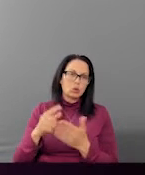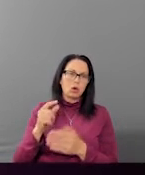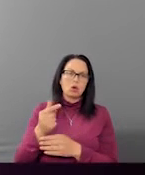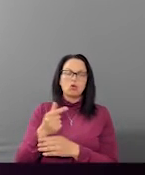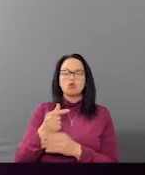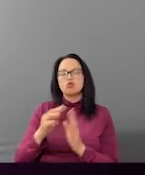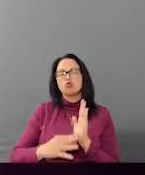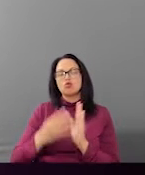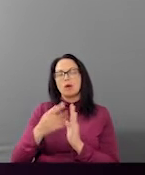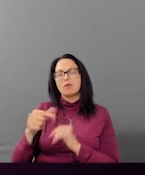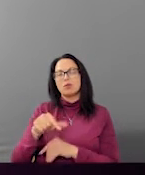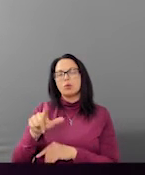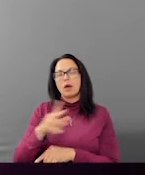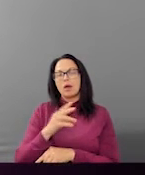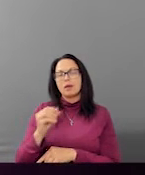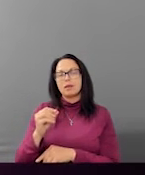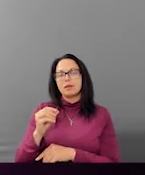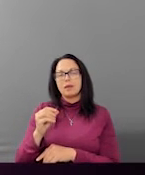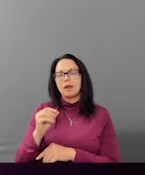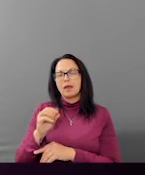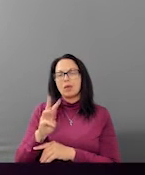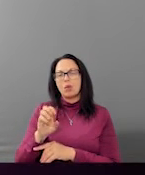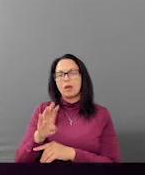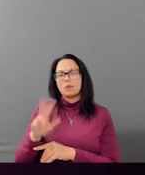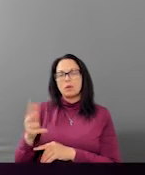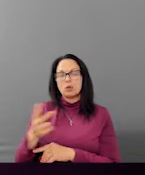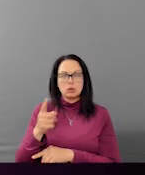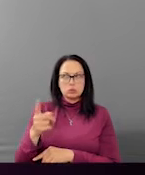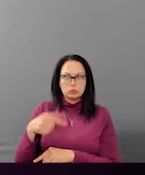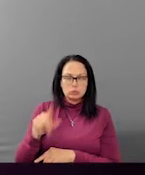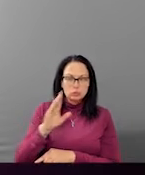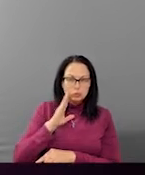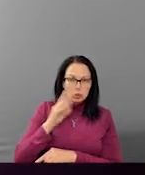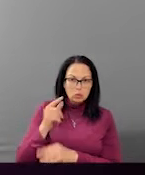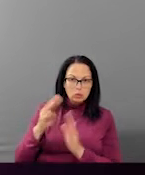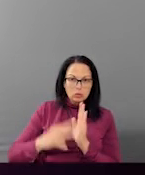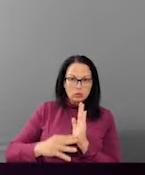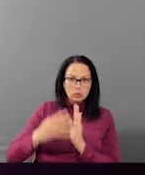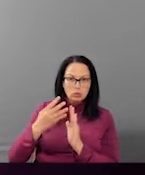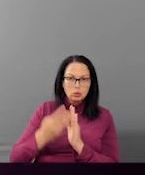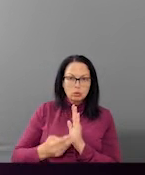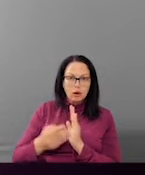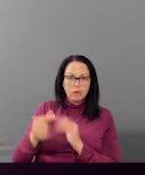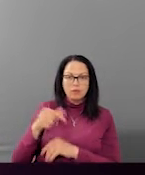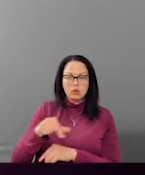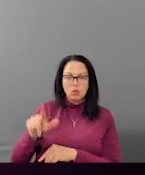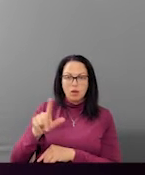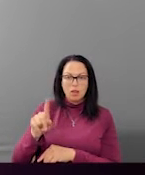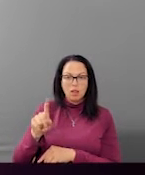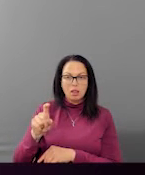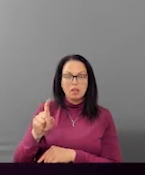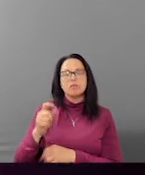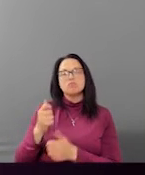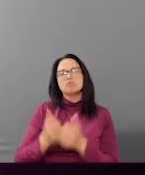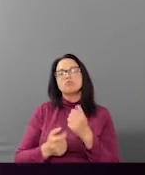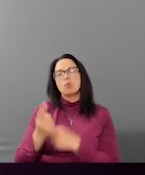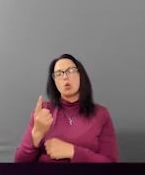Now, I know this is a React conference. Raise your hand if you know what GraphQL is. Cool, so mostly